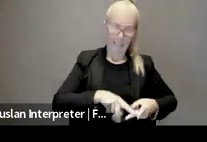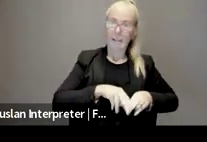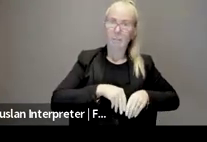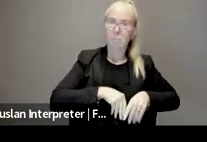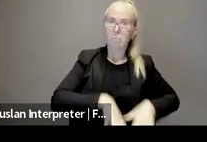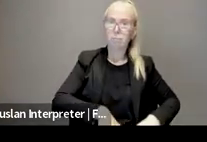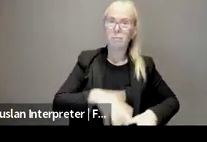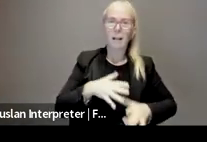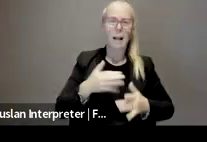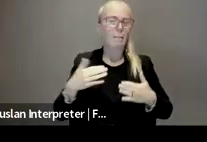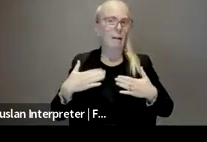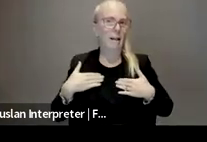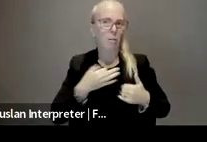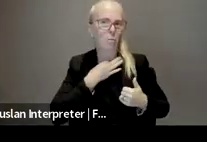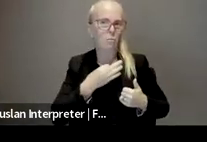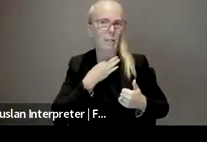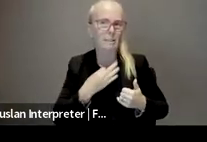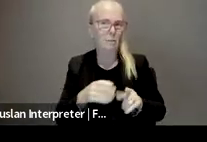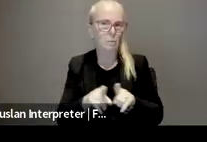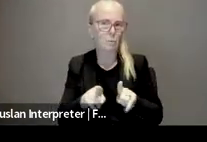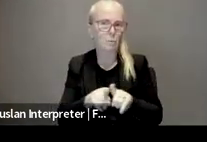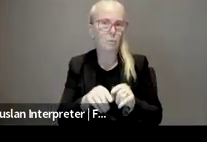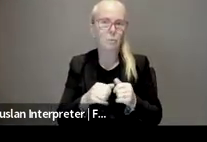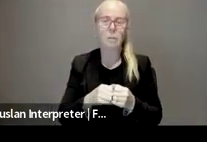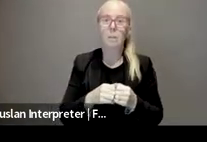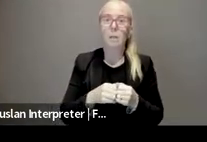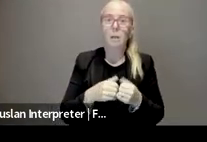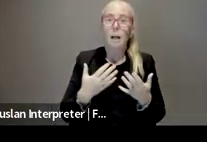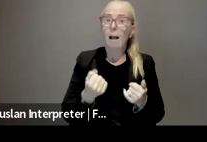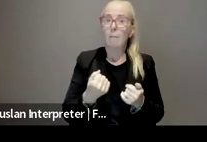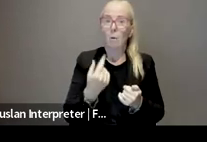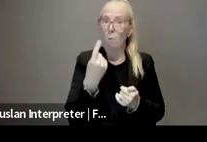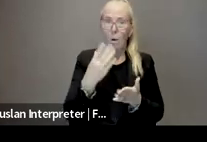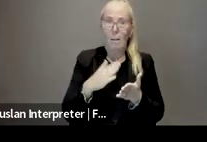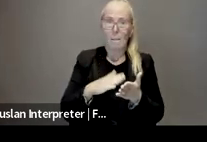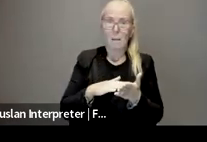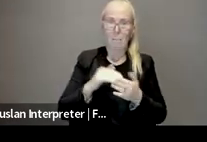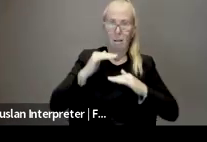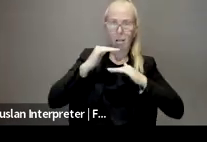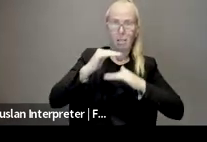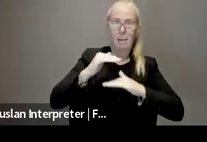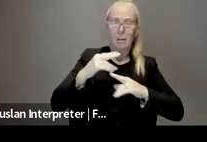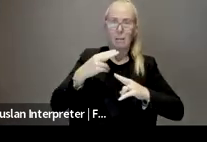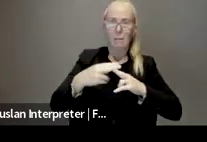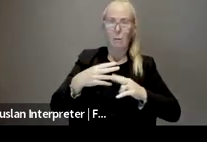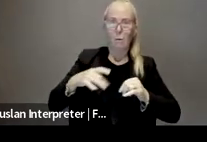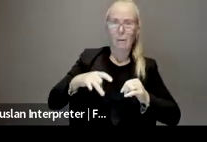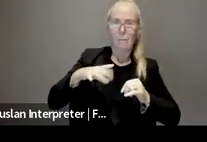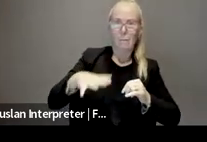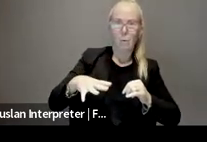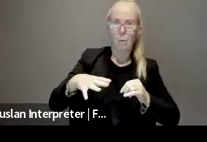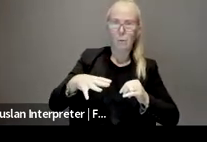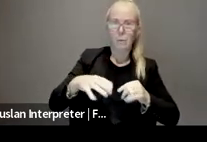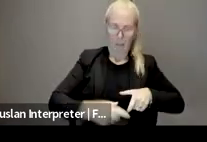of essential consumables. How would you feel if you ran out of your essential hygiene products? The Stomal Sponge offers